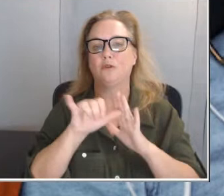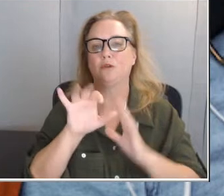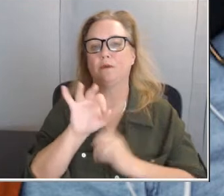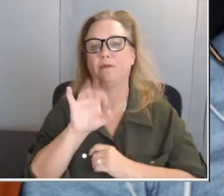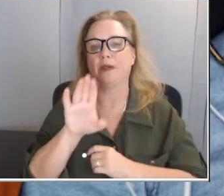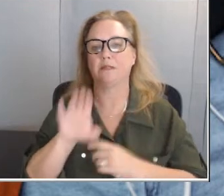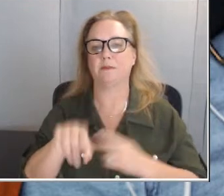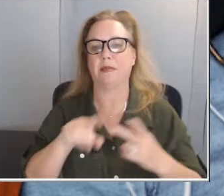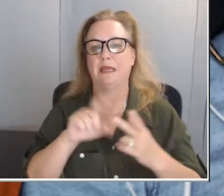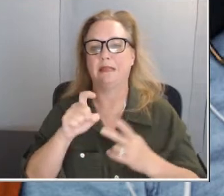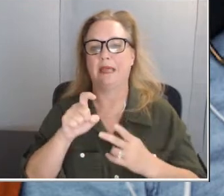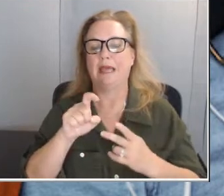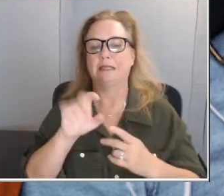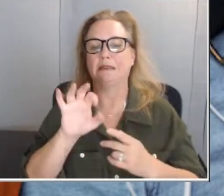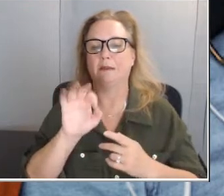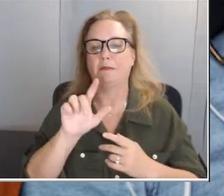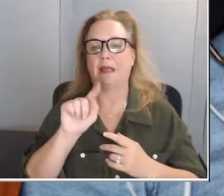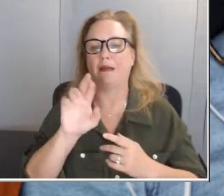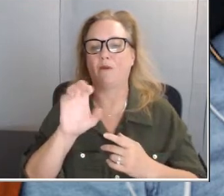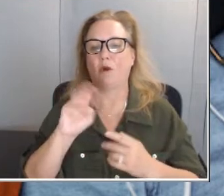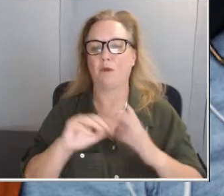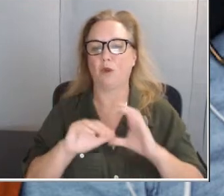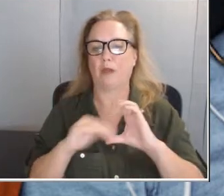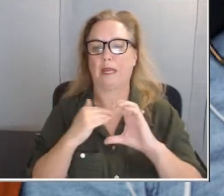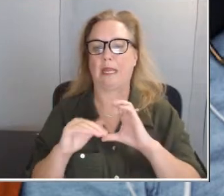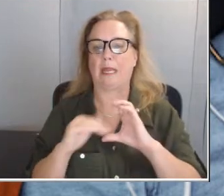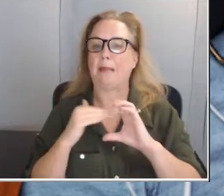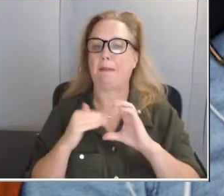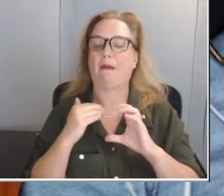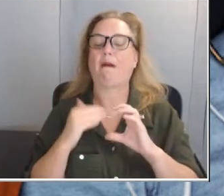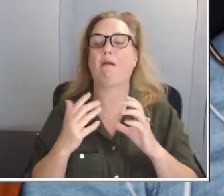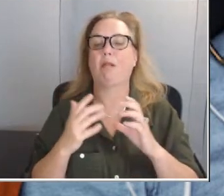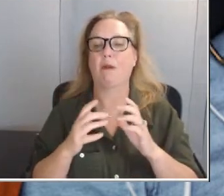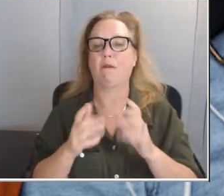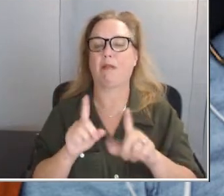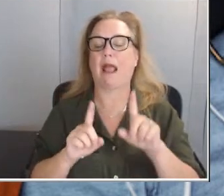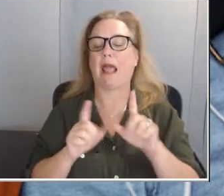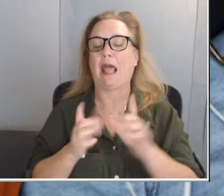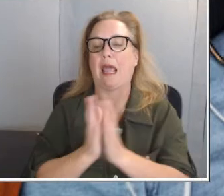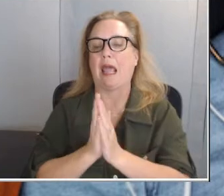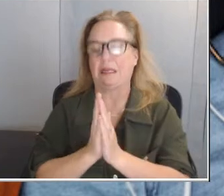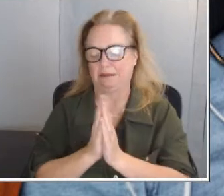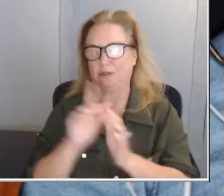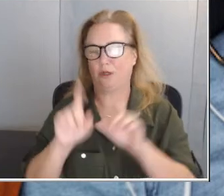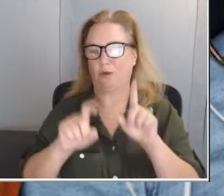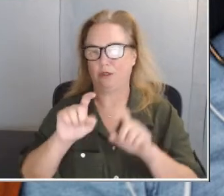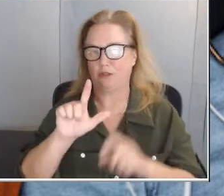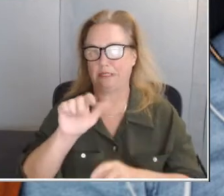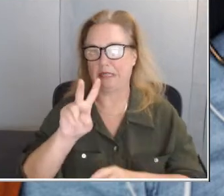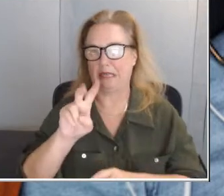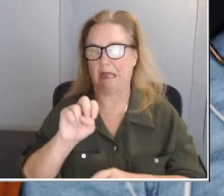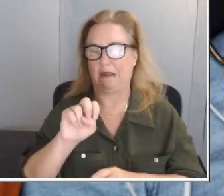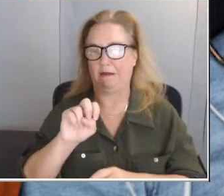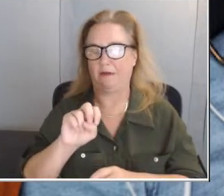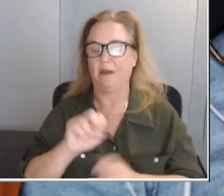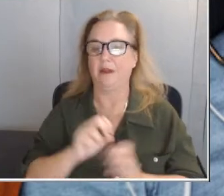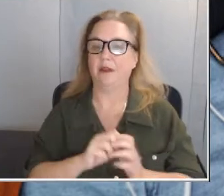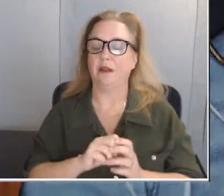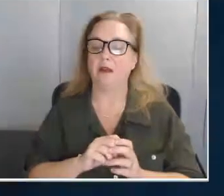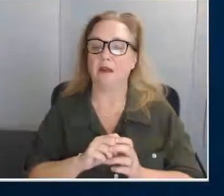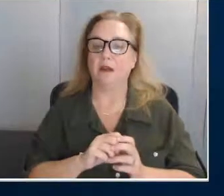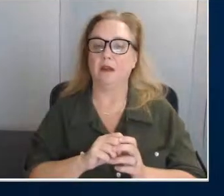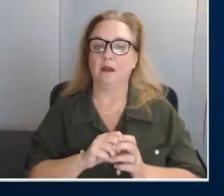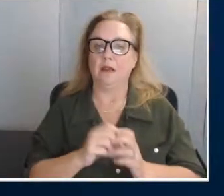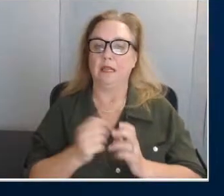platform. You can email the Medical News Network. We will ask your questions live during the program. And before we go any further, keep those